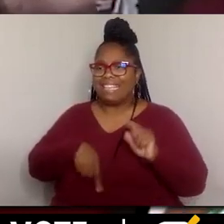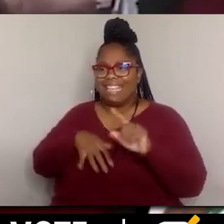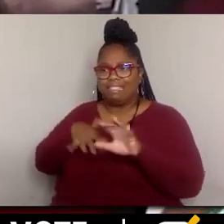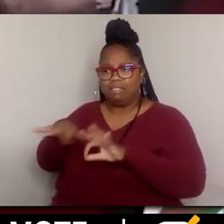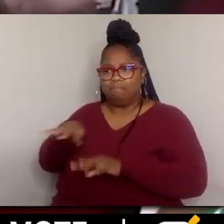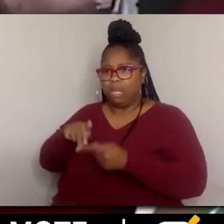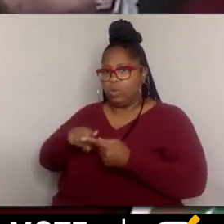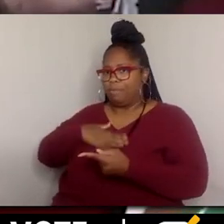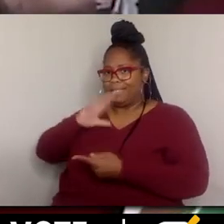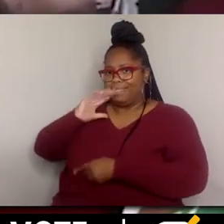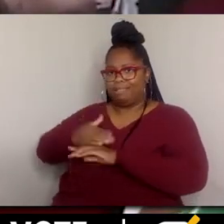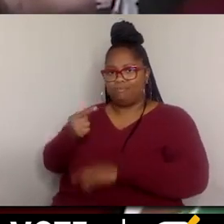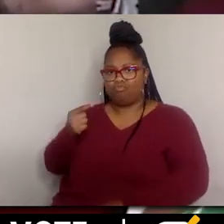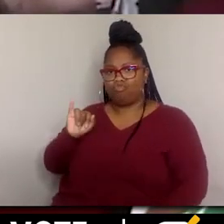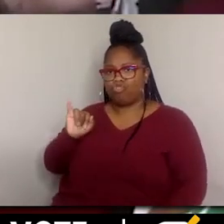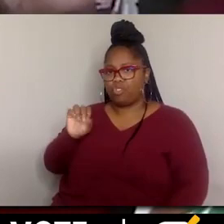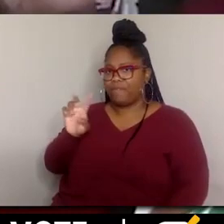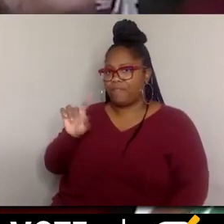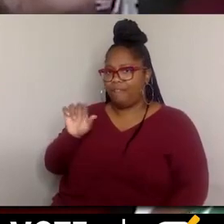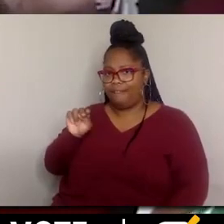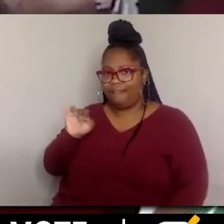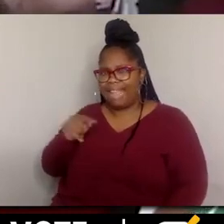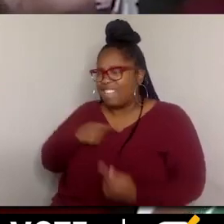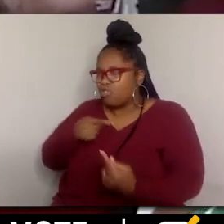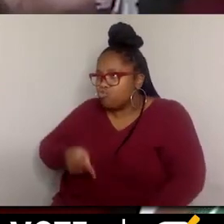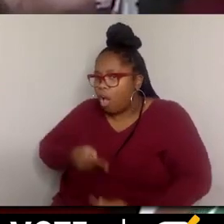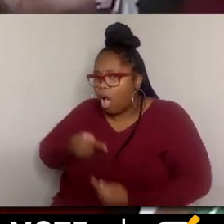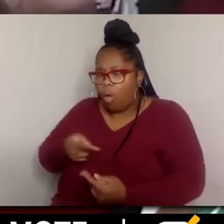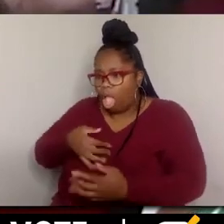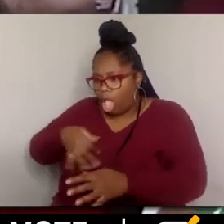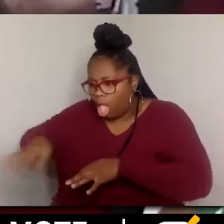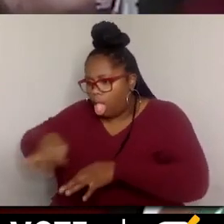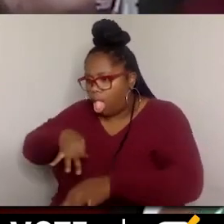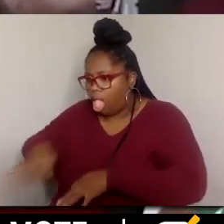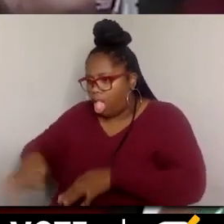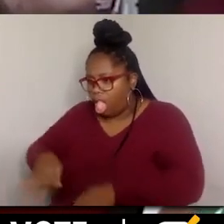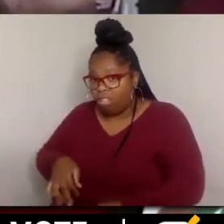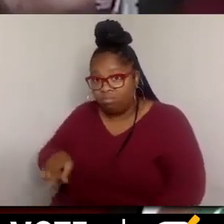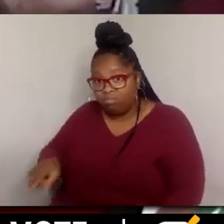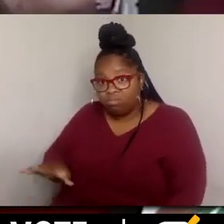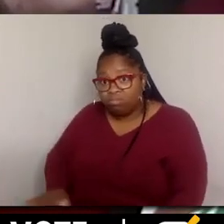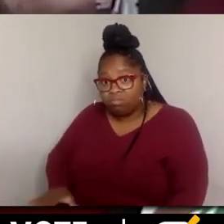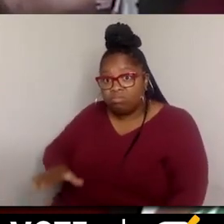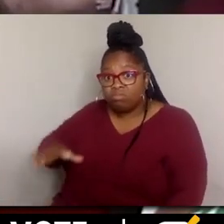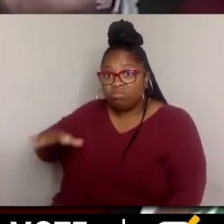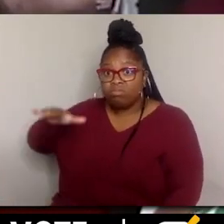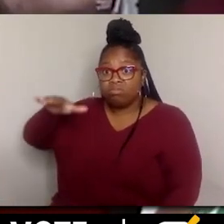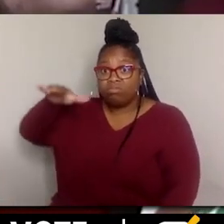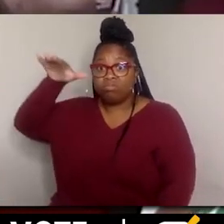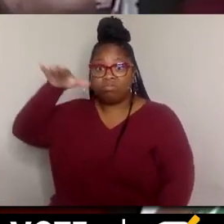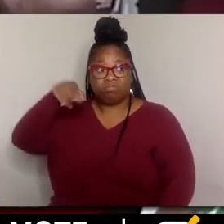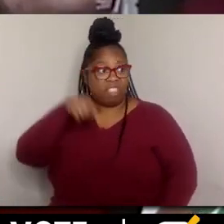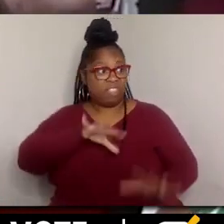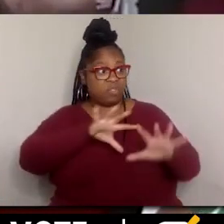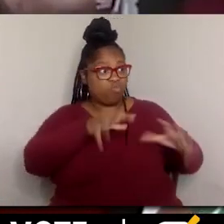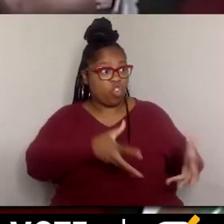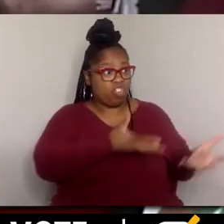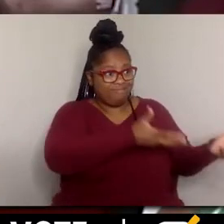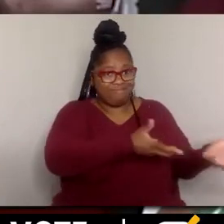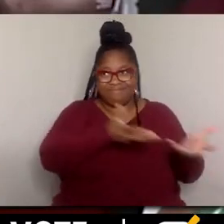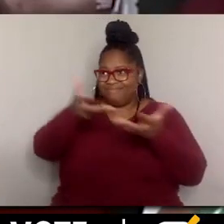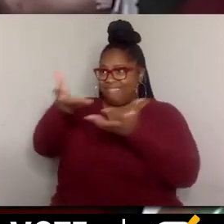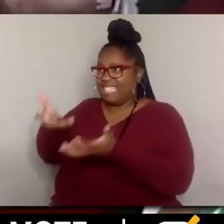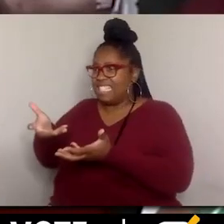Giovanni. This isn't the world I want him to inherit. Things have got to